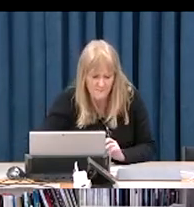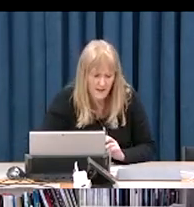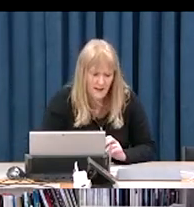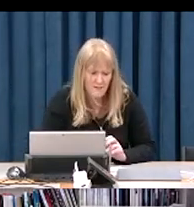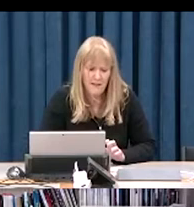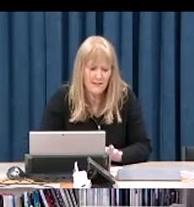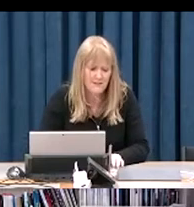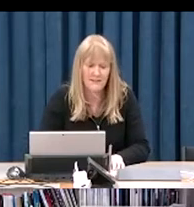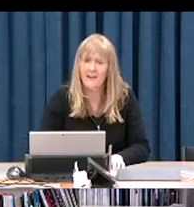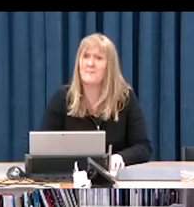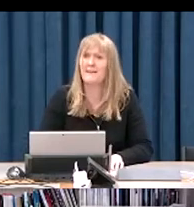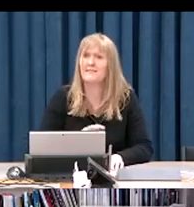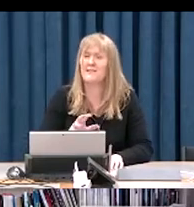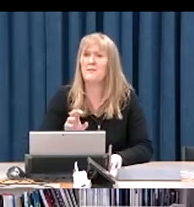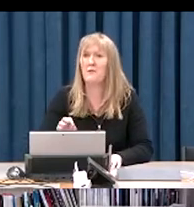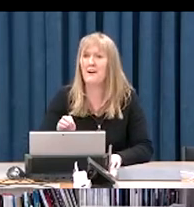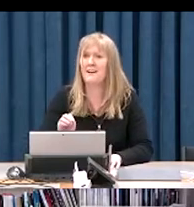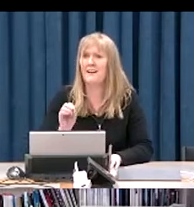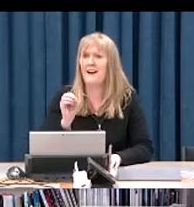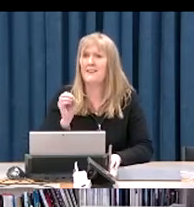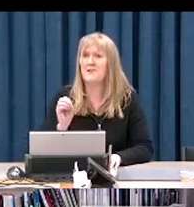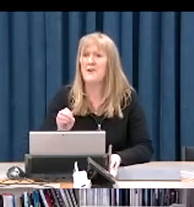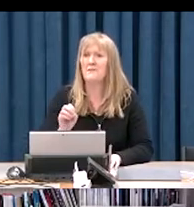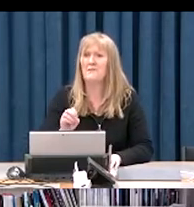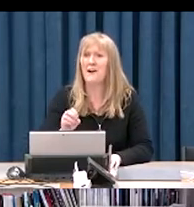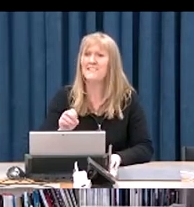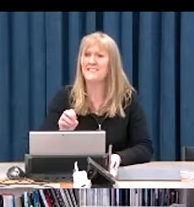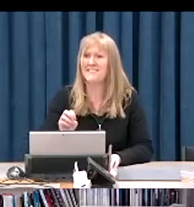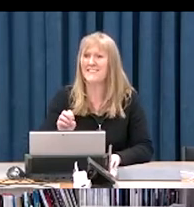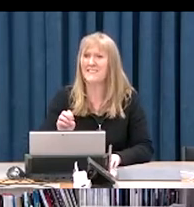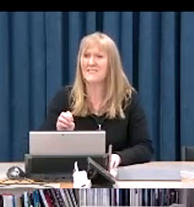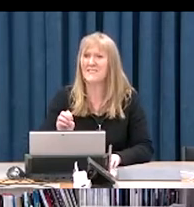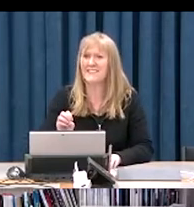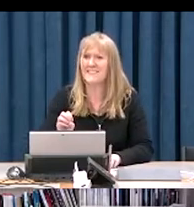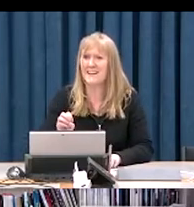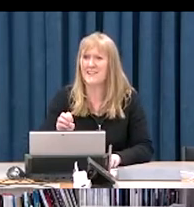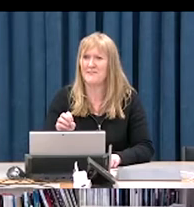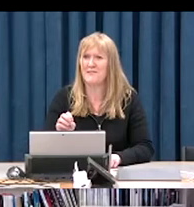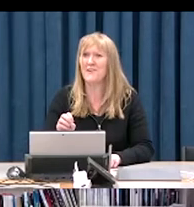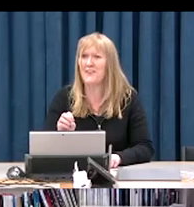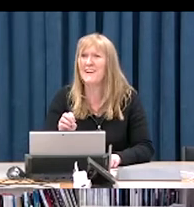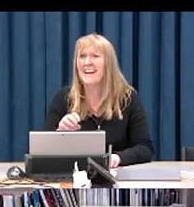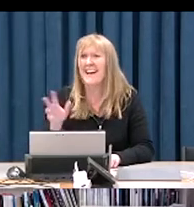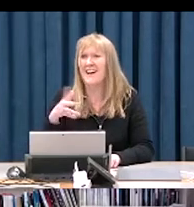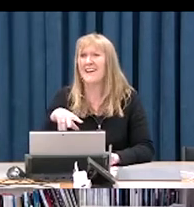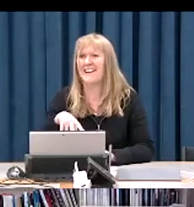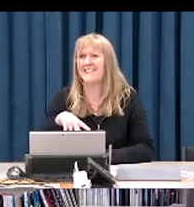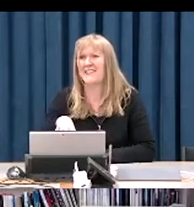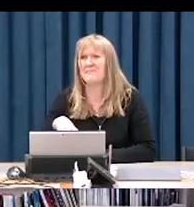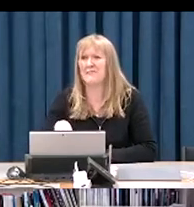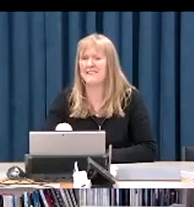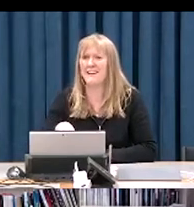time. My question goes back to your term crisis that you used at the start of your talk. Yeah. And we